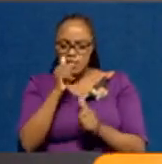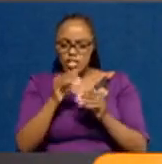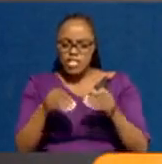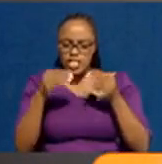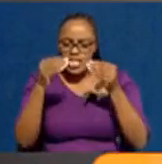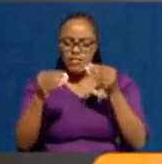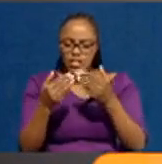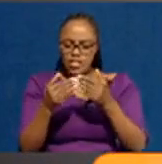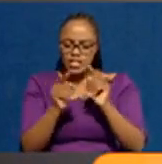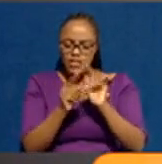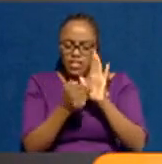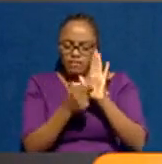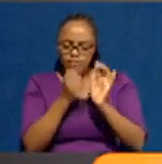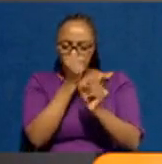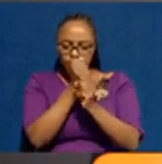you the metabolic function.